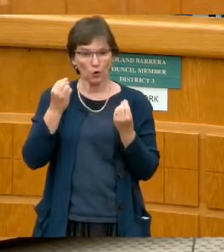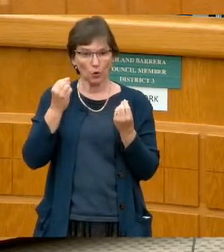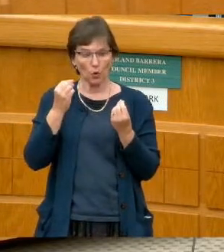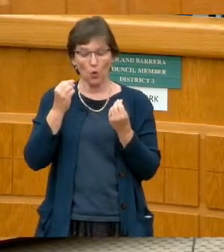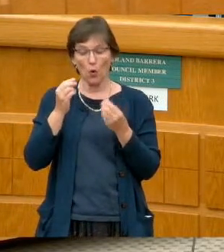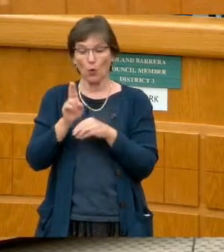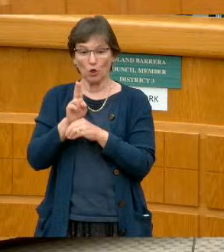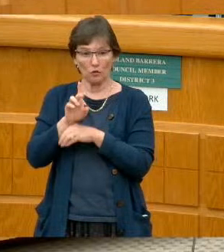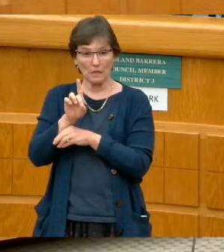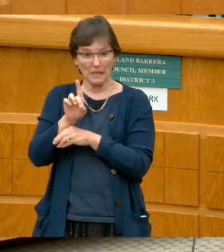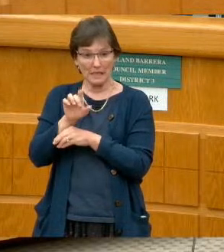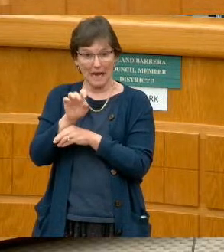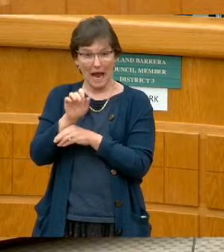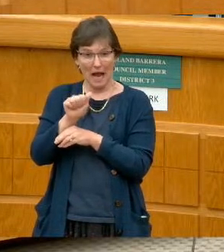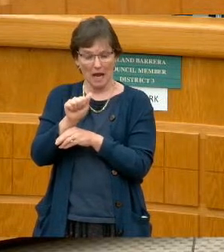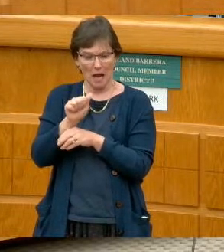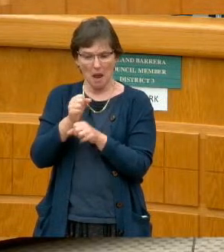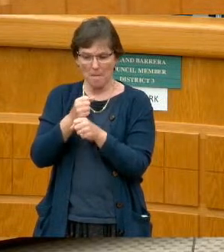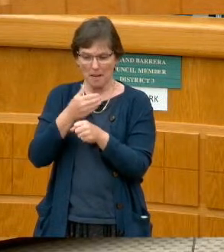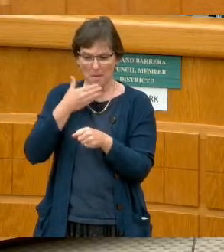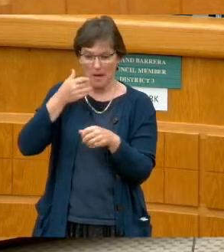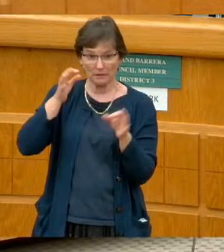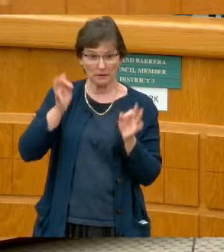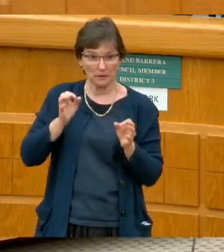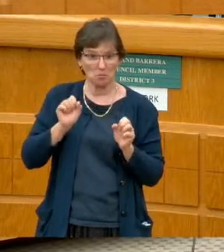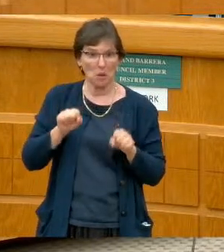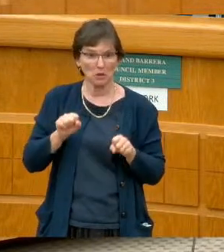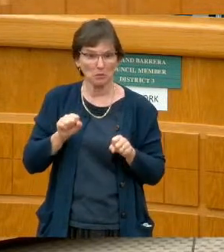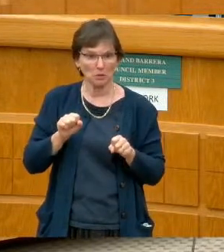with the best information that's given to us.